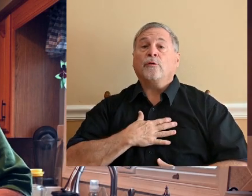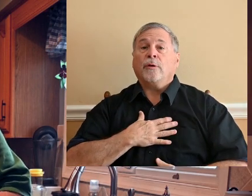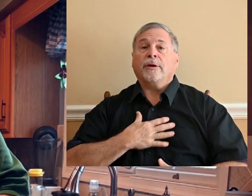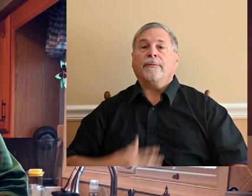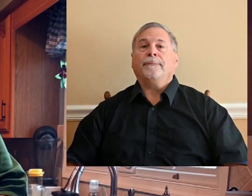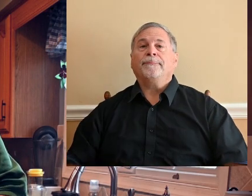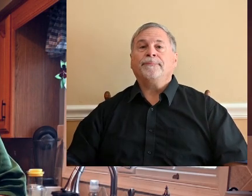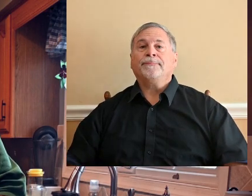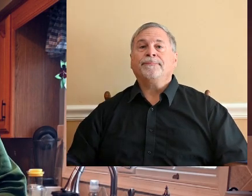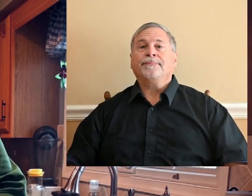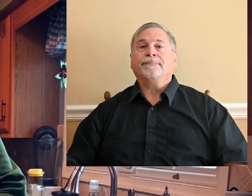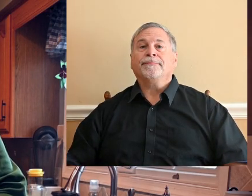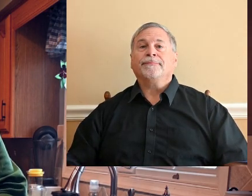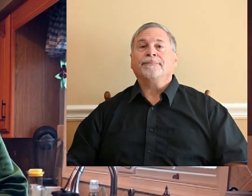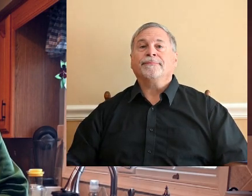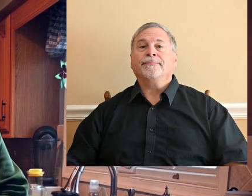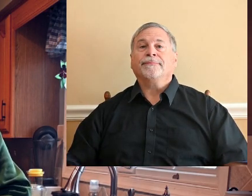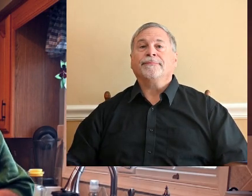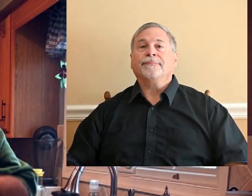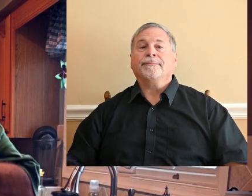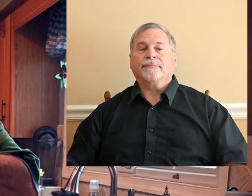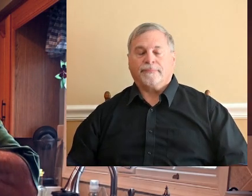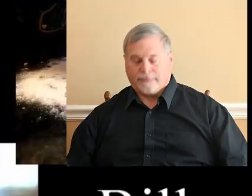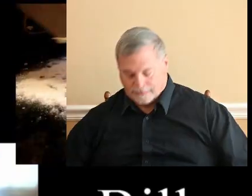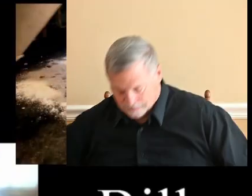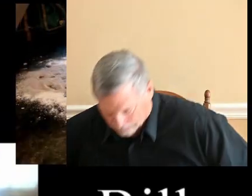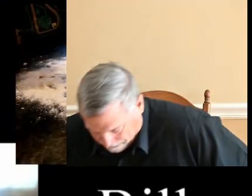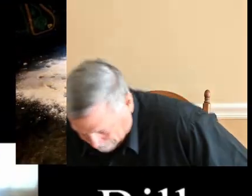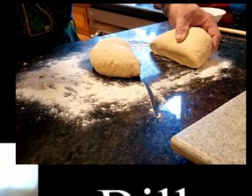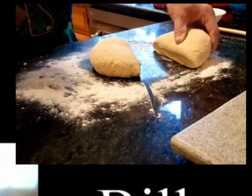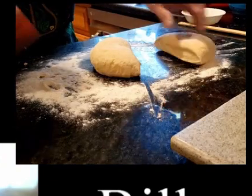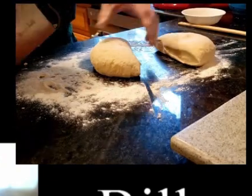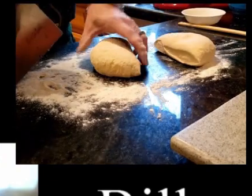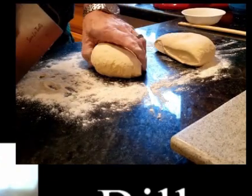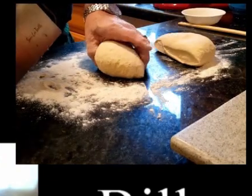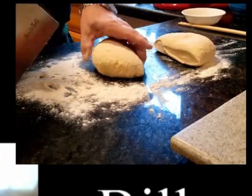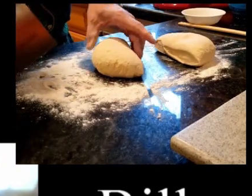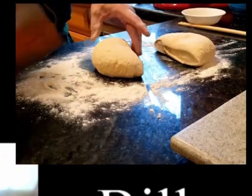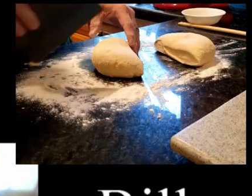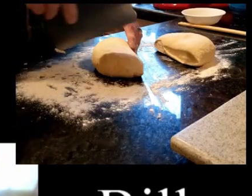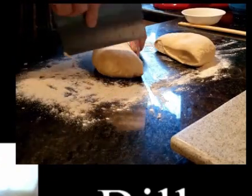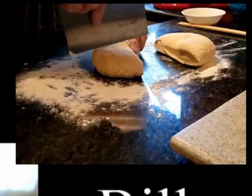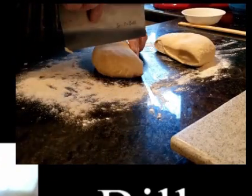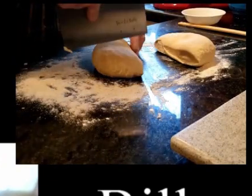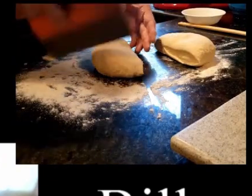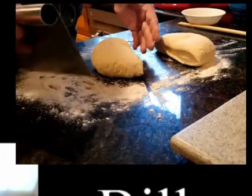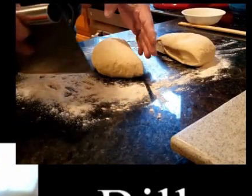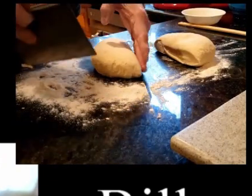enjoy.